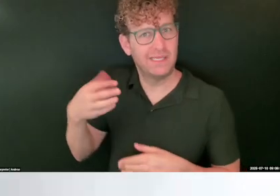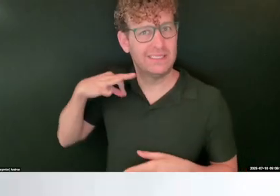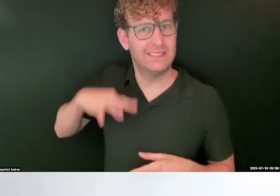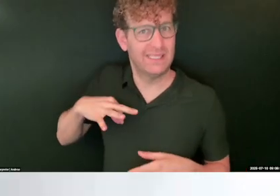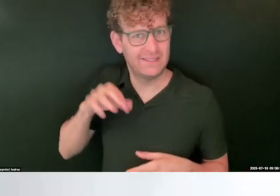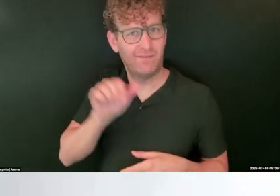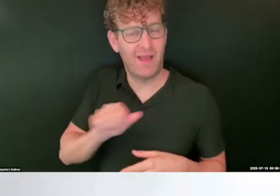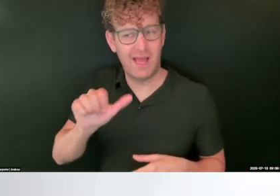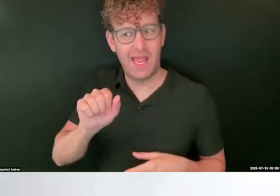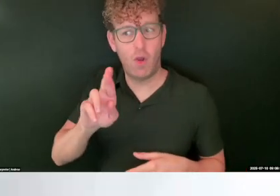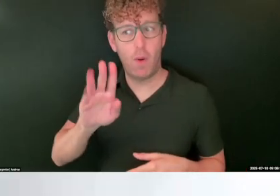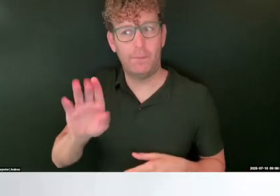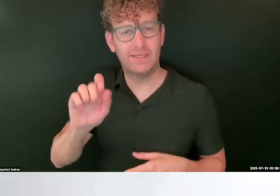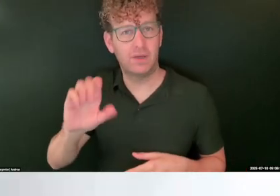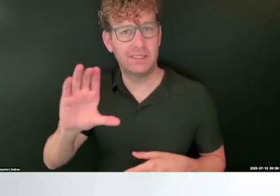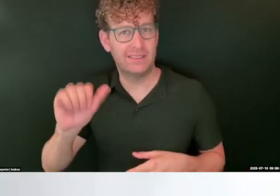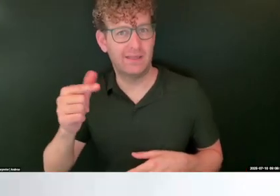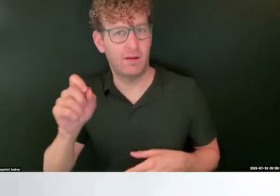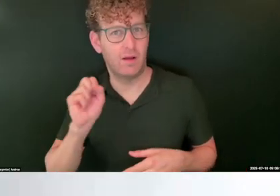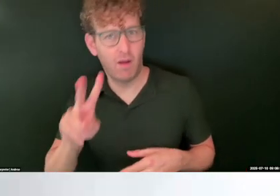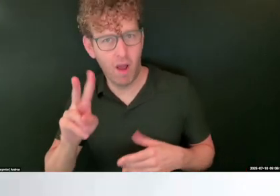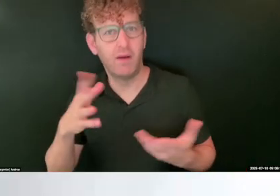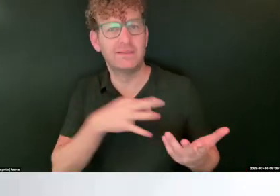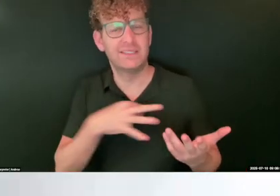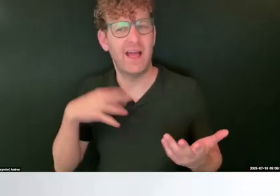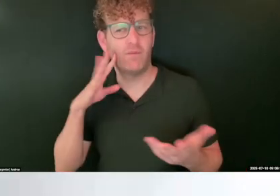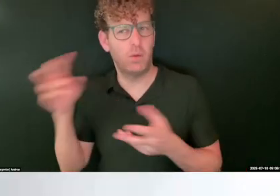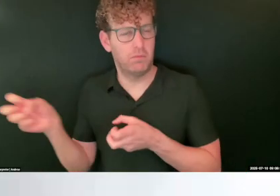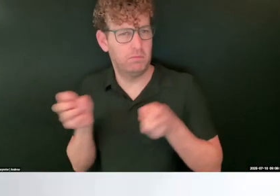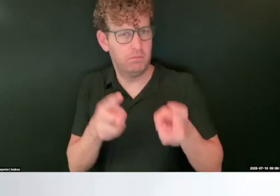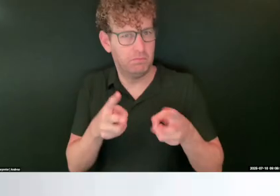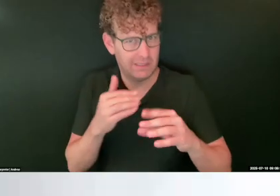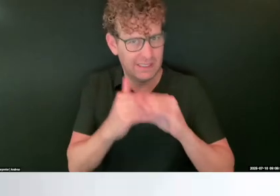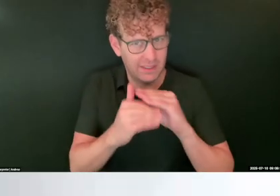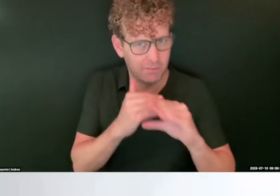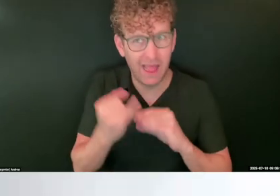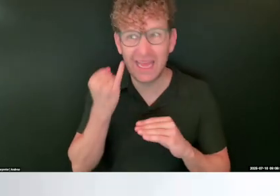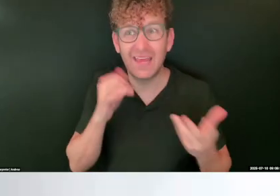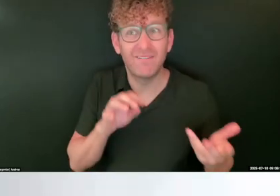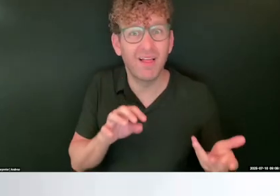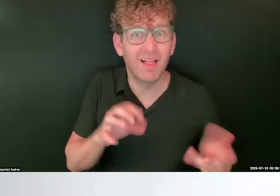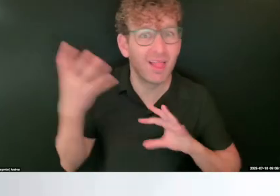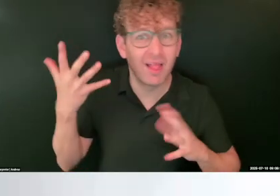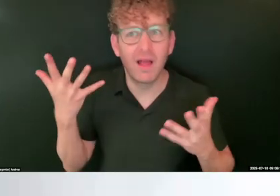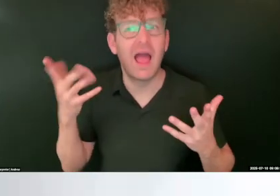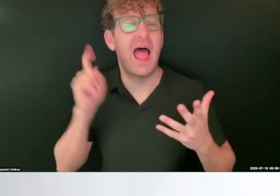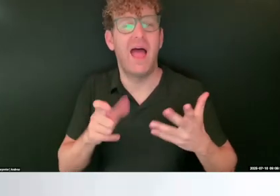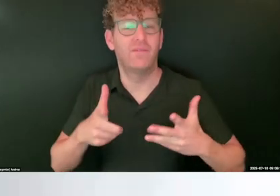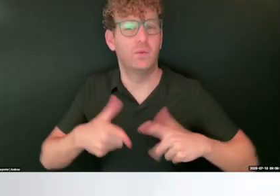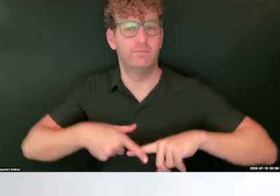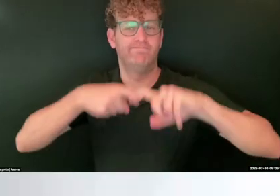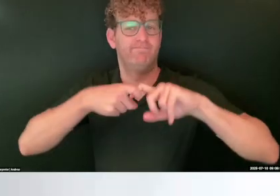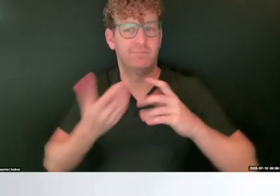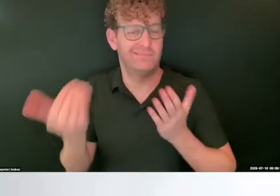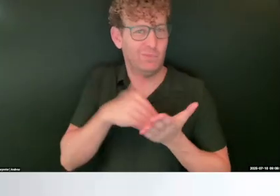cleantransportationincentives@arb.ca.gov. We'll be keeping an eye on that inbox. Staff will drop the email address in the chat. If there are any disruptions, we might